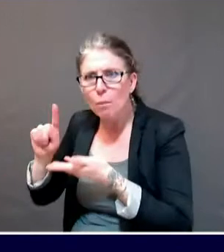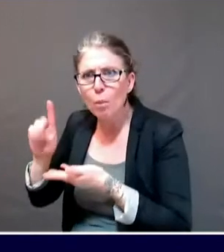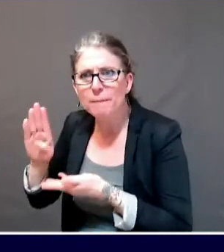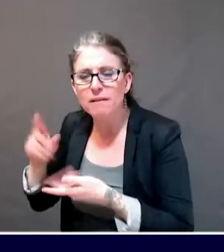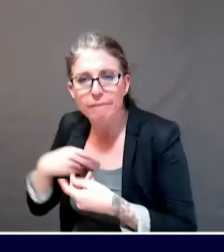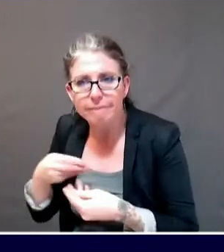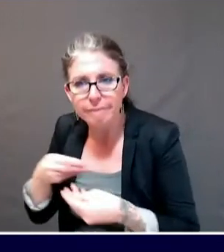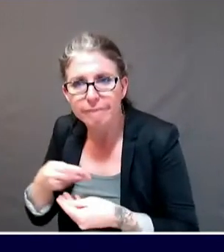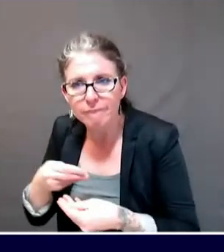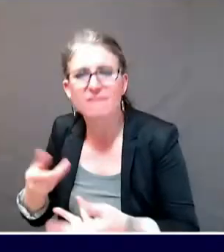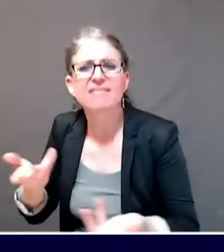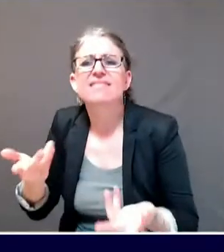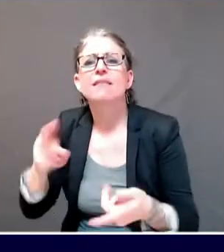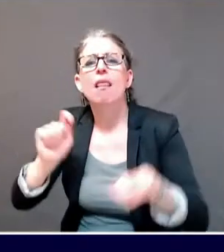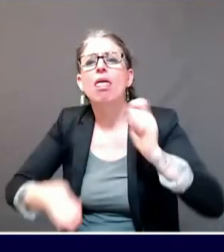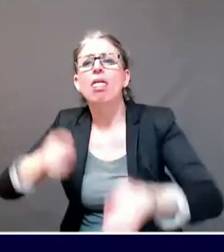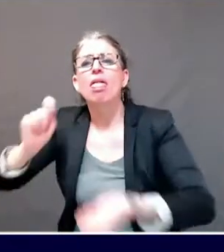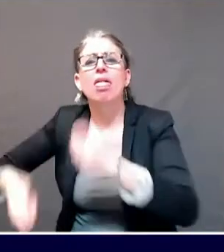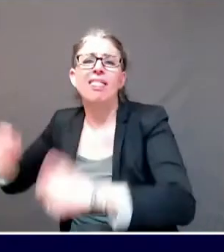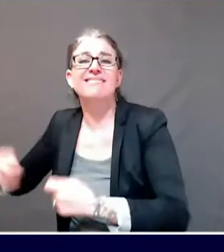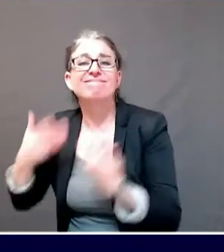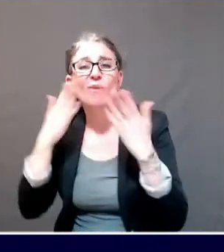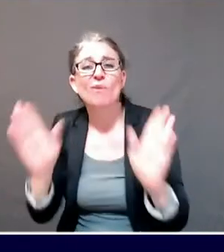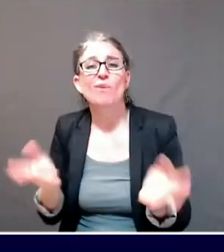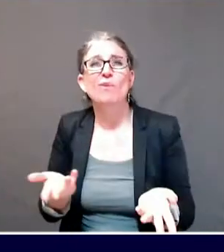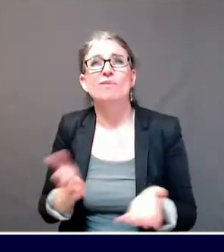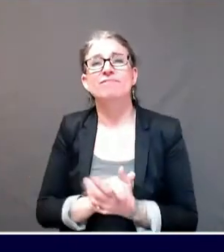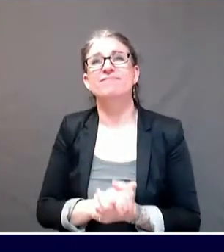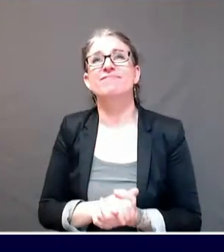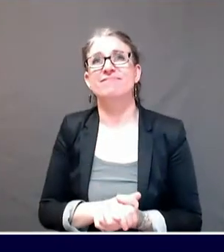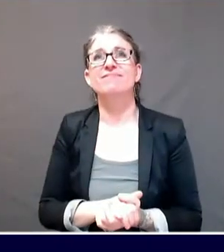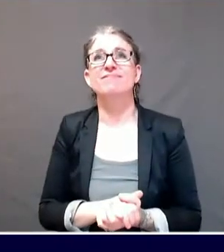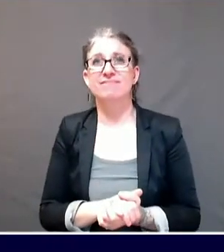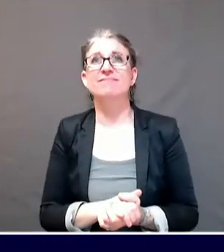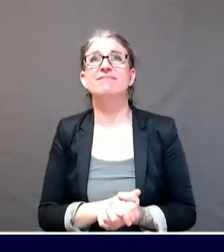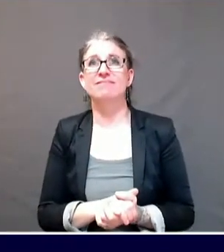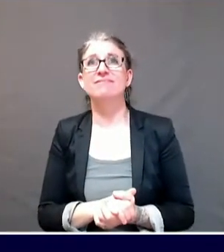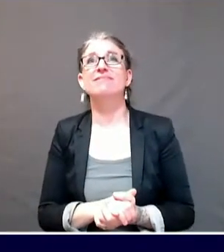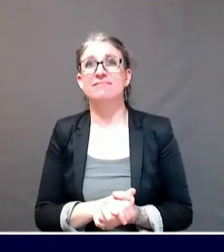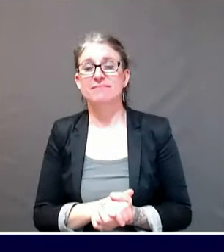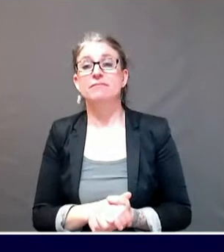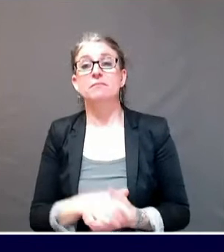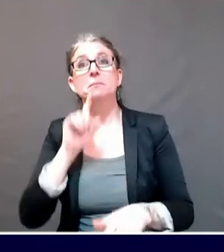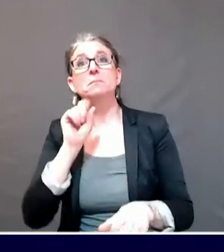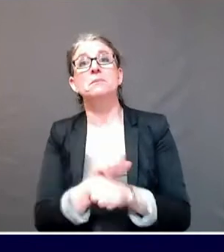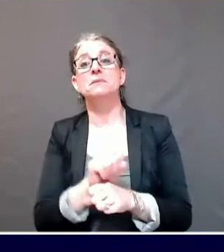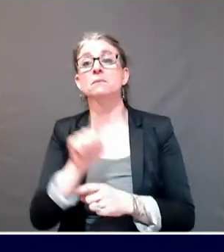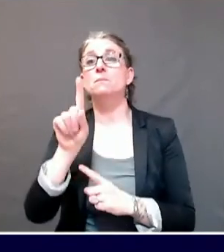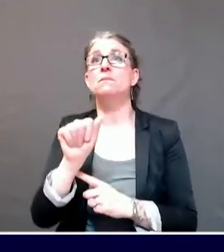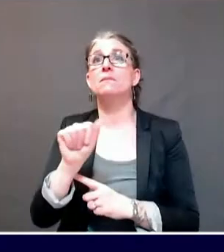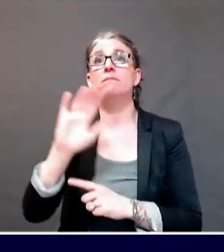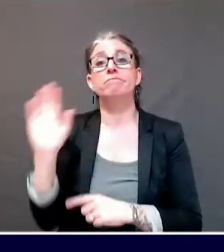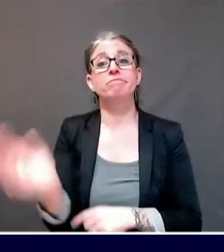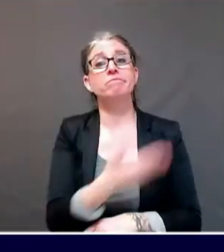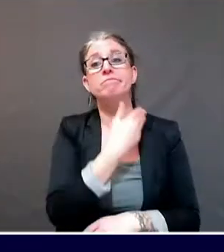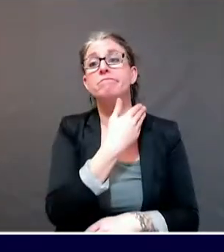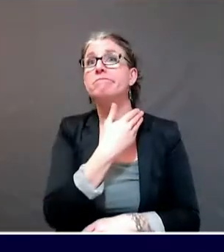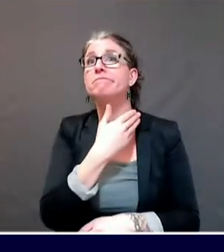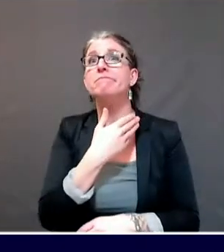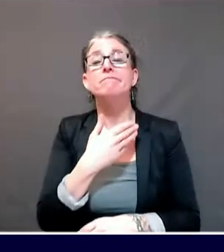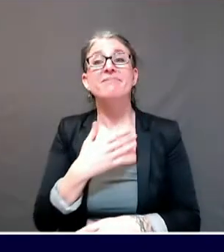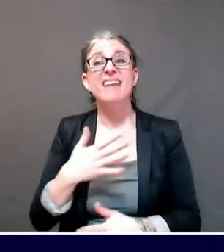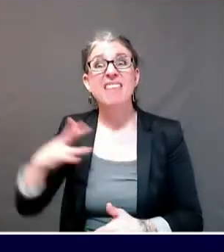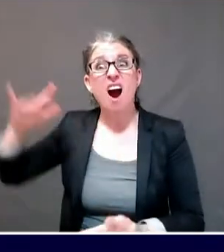one number that seems to make a difference in the way that the trajectory of vaccinations goes